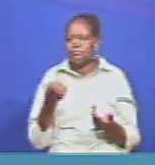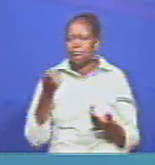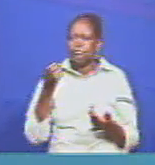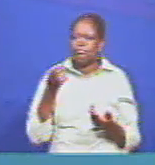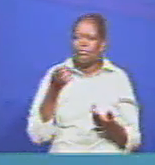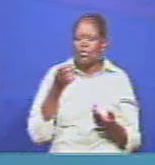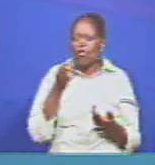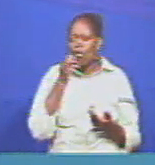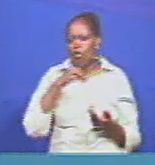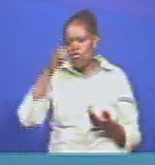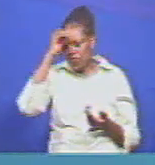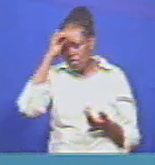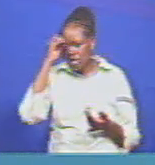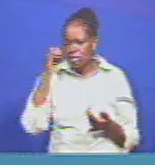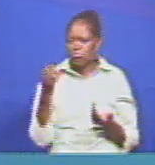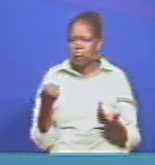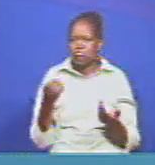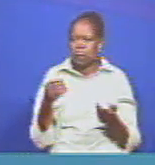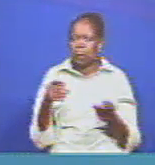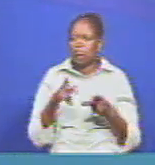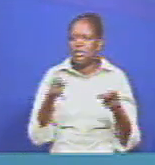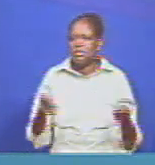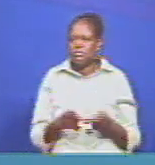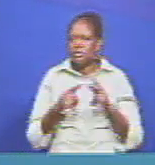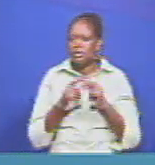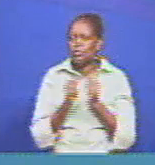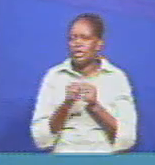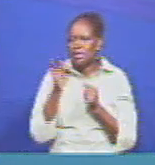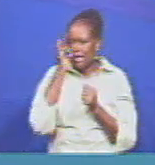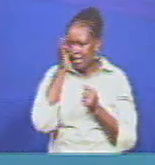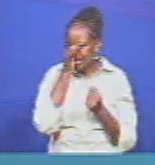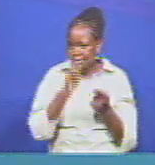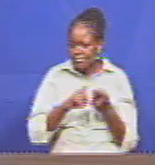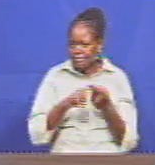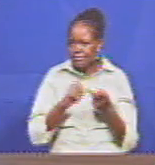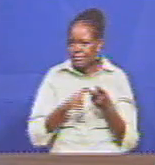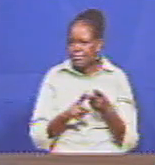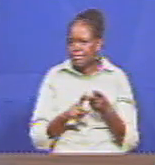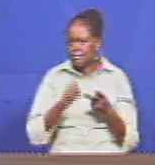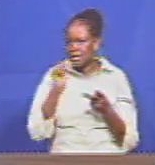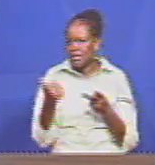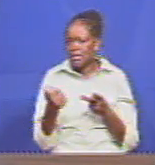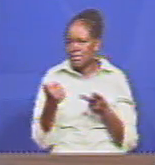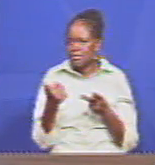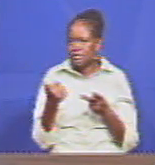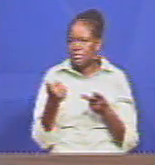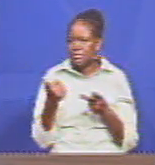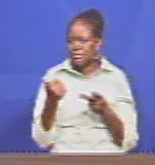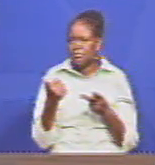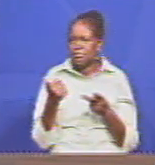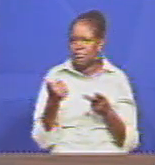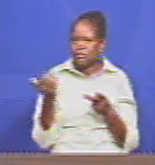with an orphanage in Nyeri, mm-hmm. then we extended also our activities